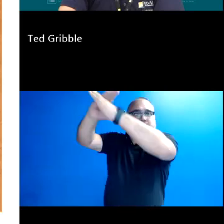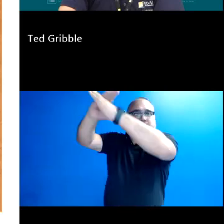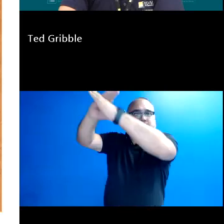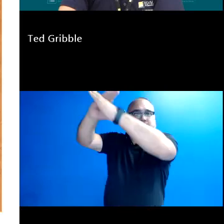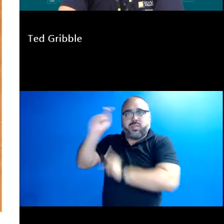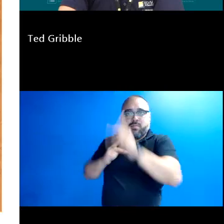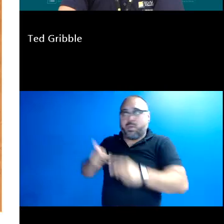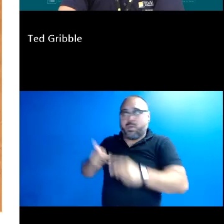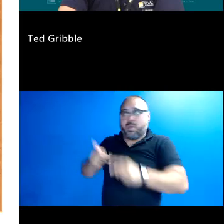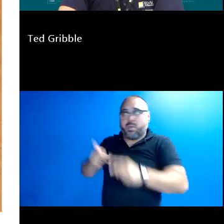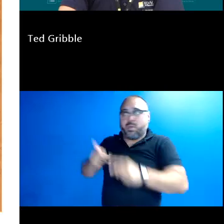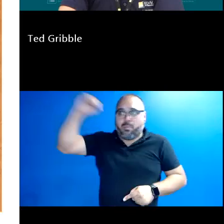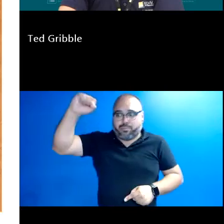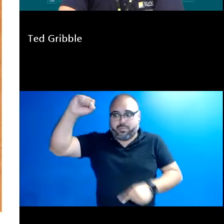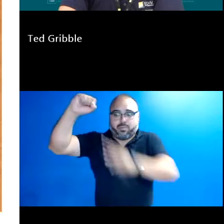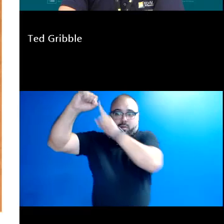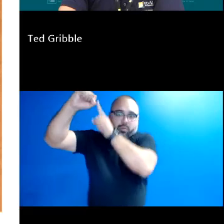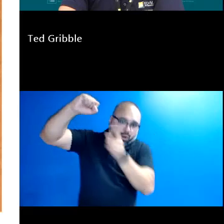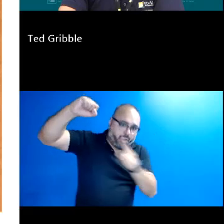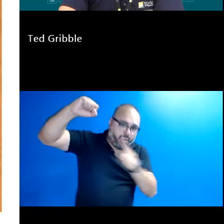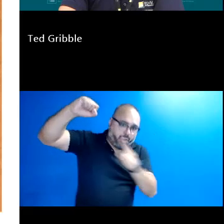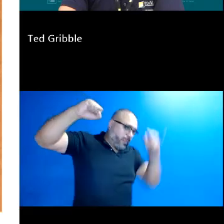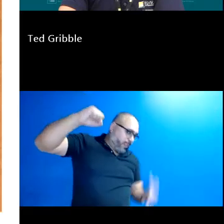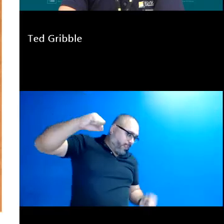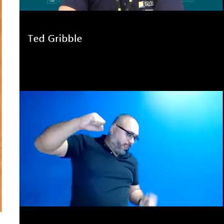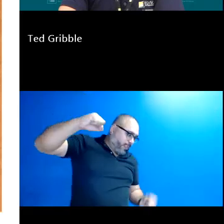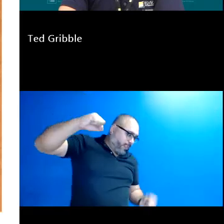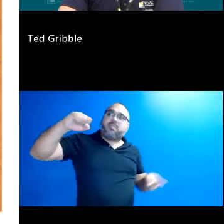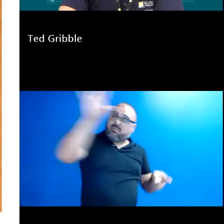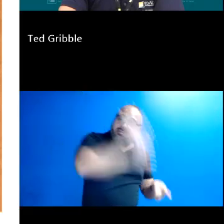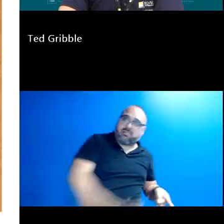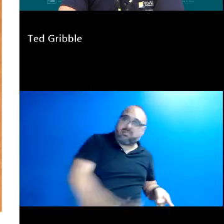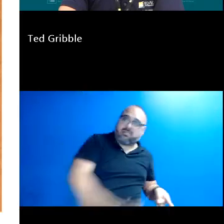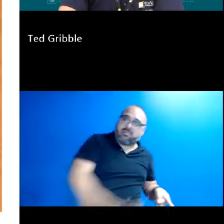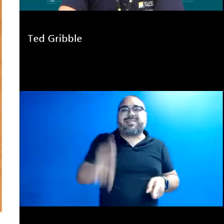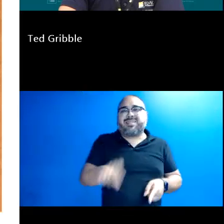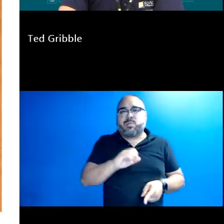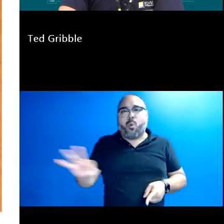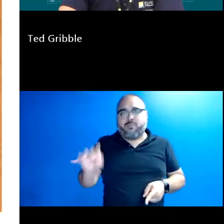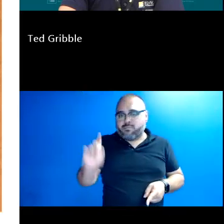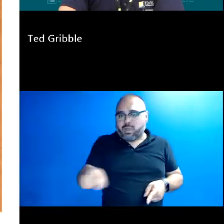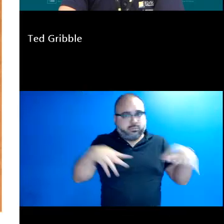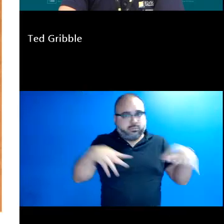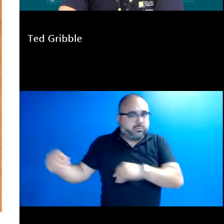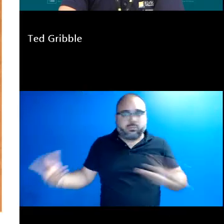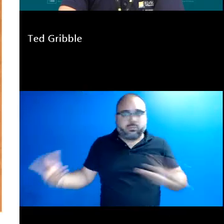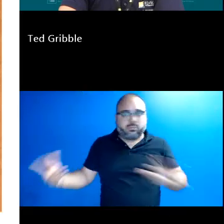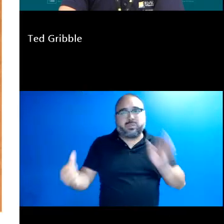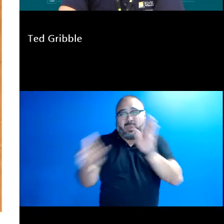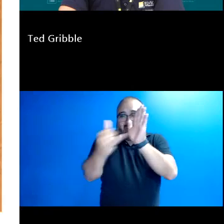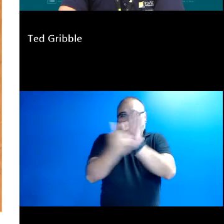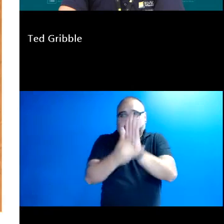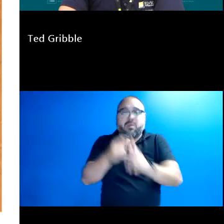the PSPS sub and the edge of the high fire risk area. So you see there's like no way to get power